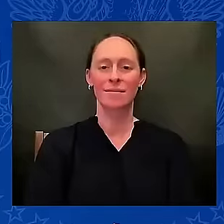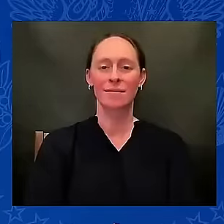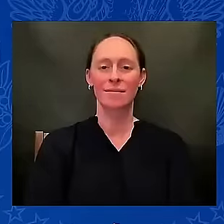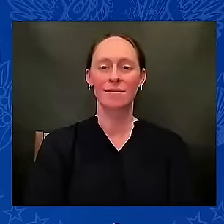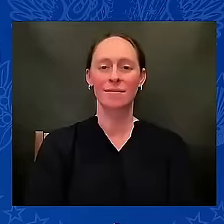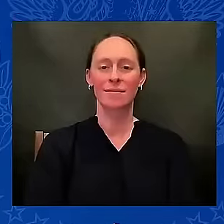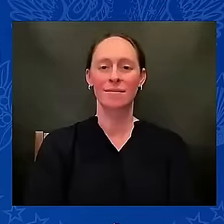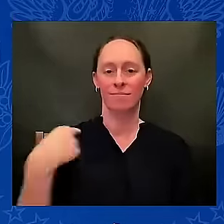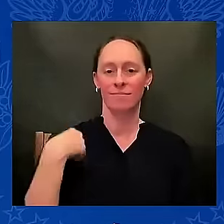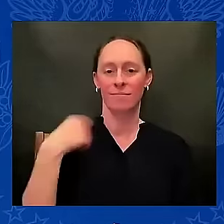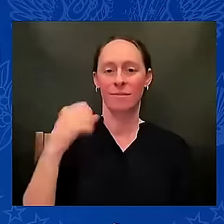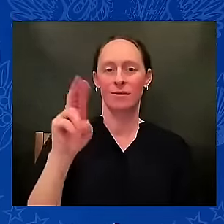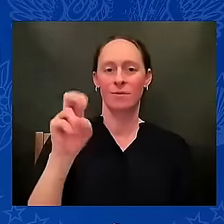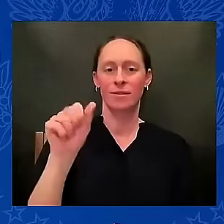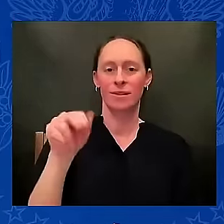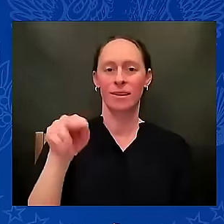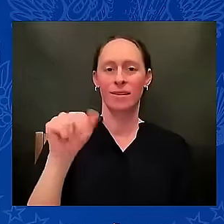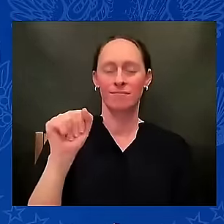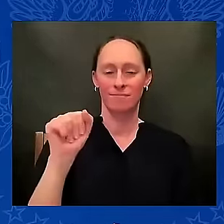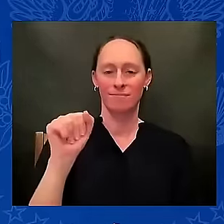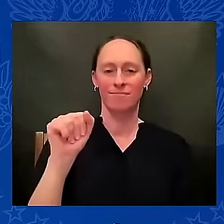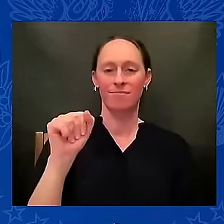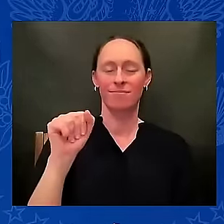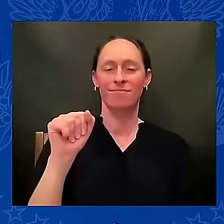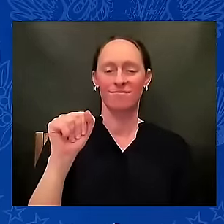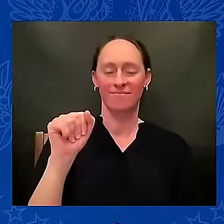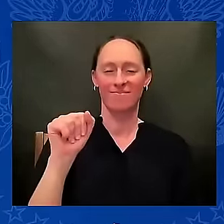Akhmaratam people and the Peeposh.